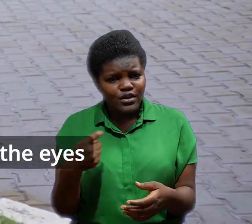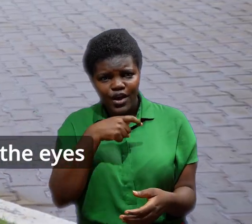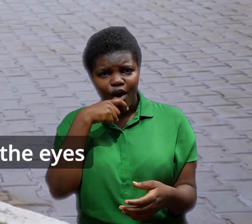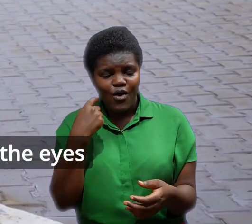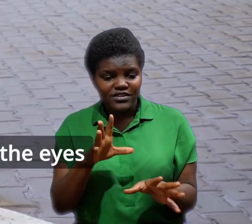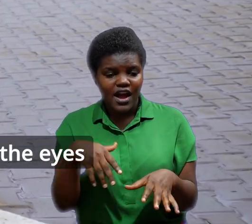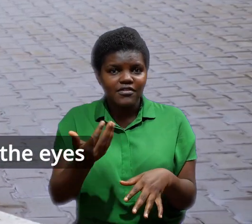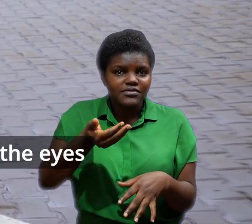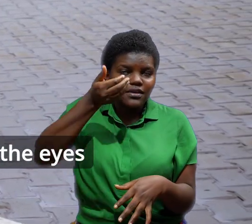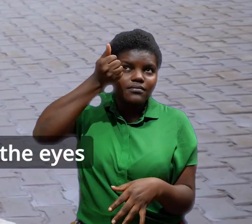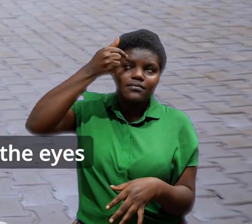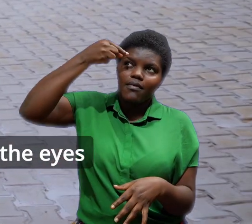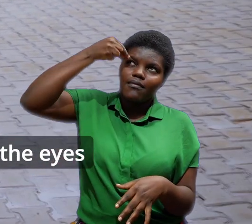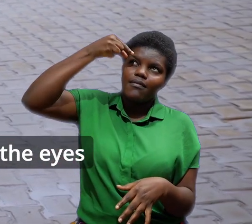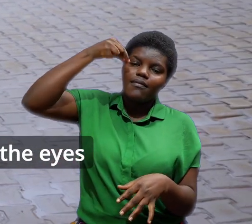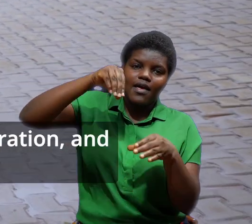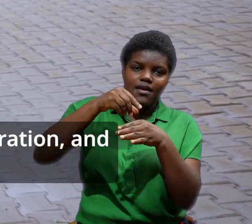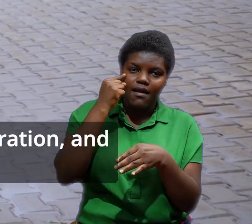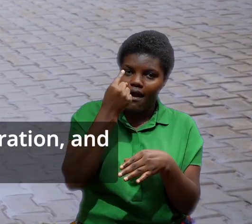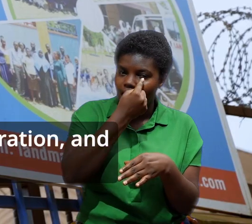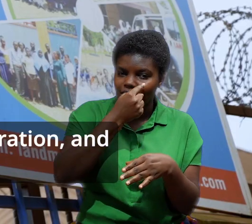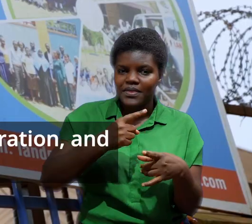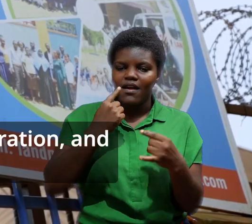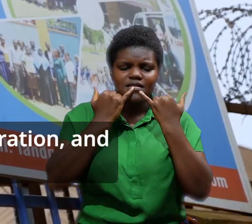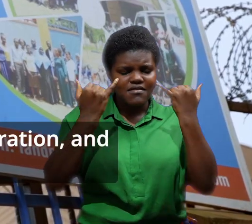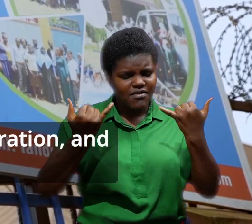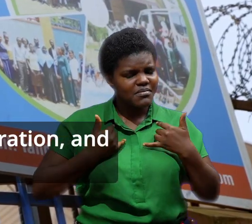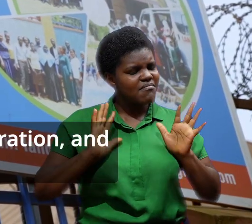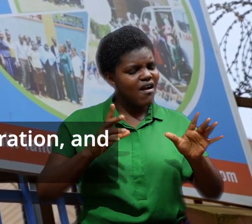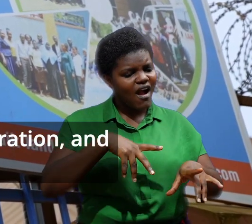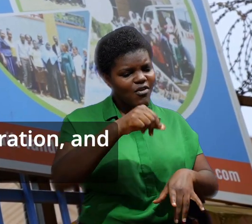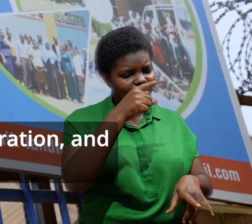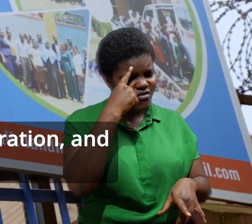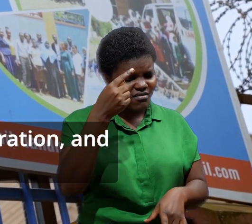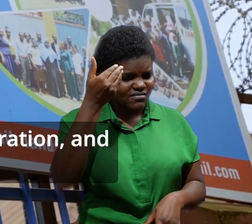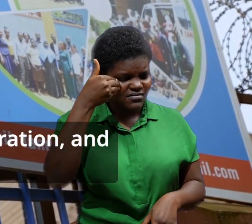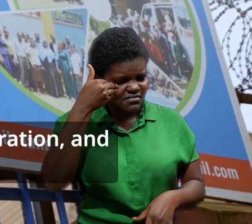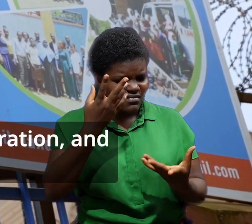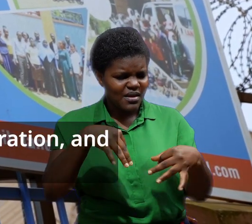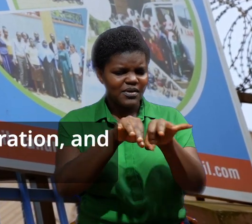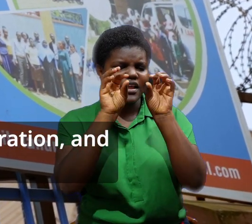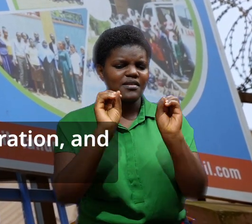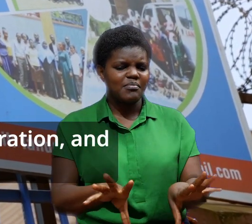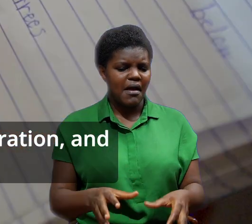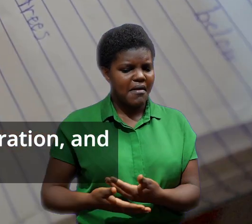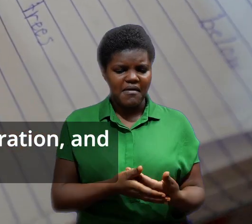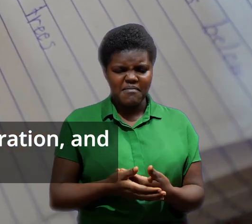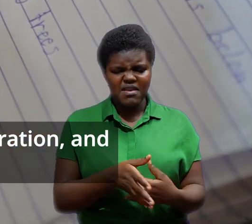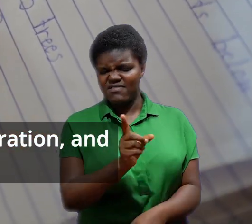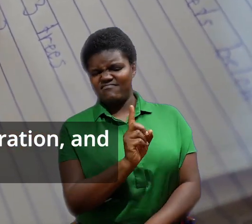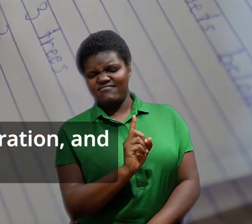kyoto ne bamala ne babikamulira mu maaso. Kati naŋŋamba tetwetaaga kugenda ku operation Greta